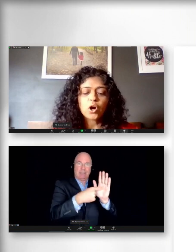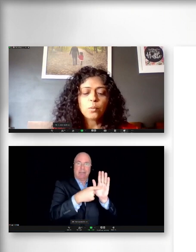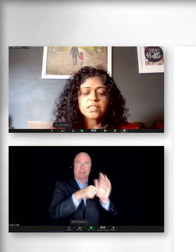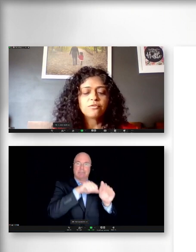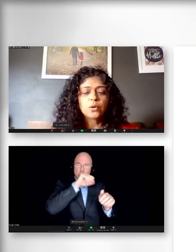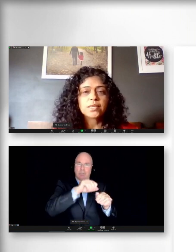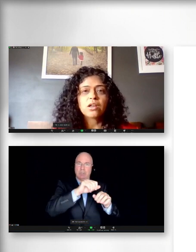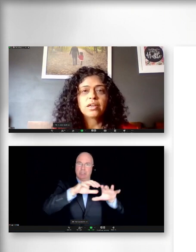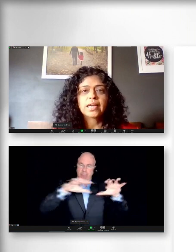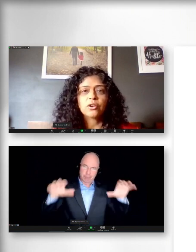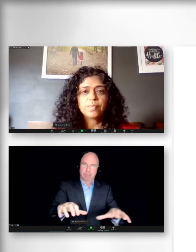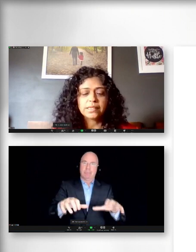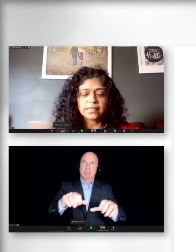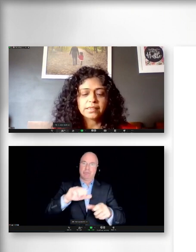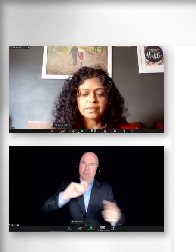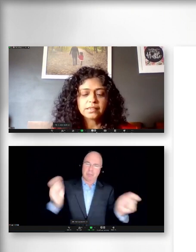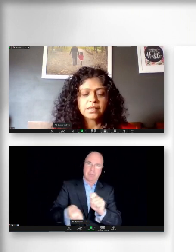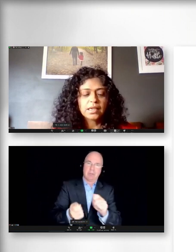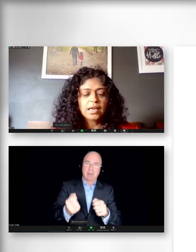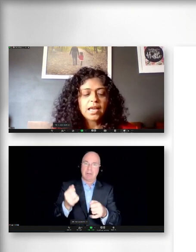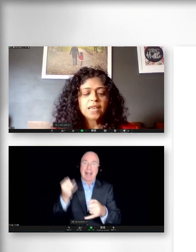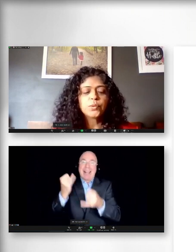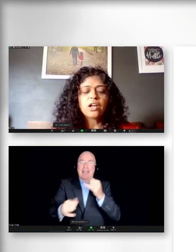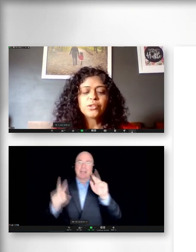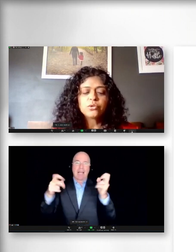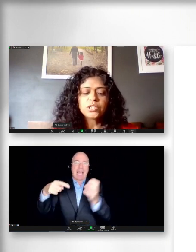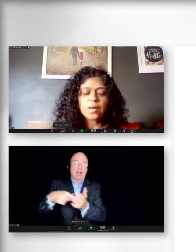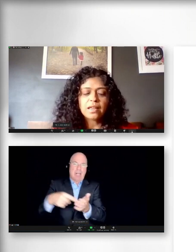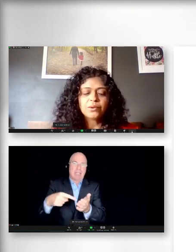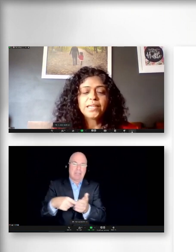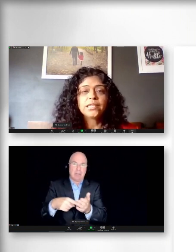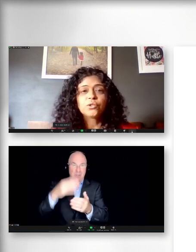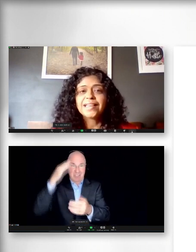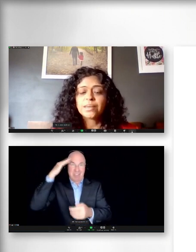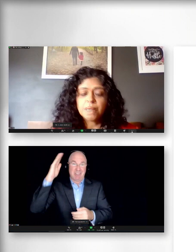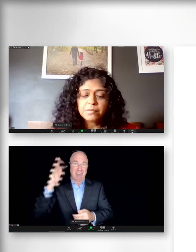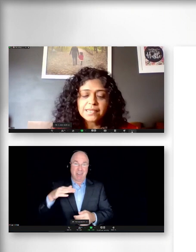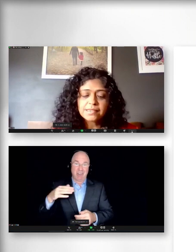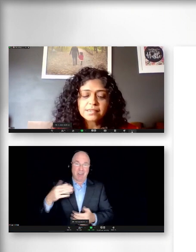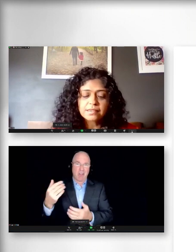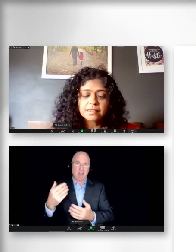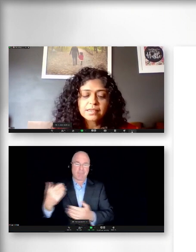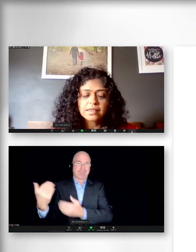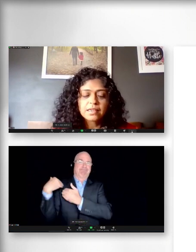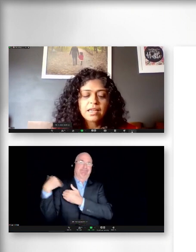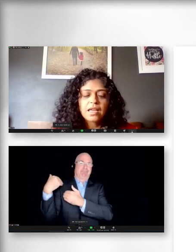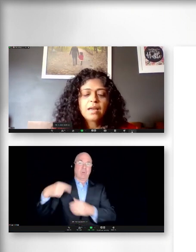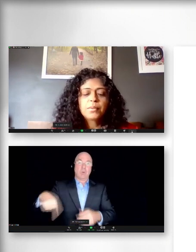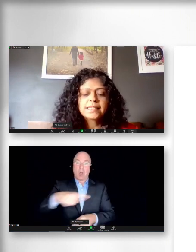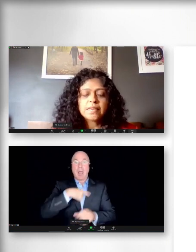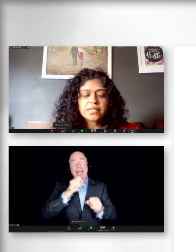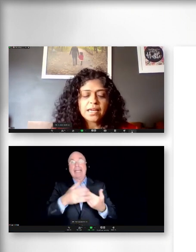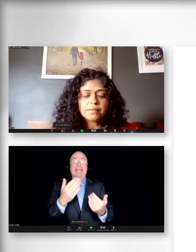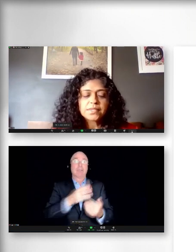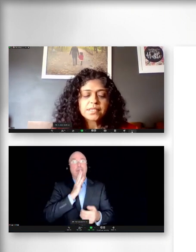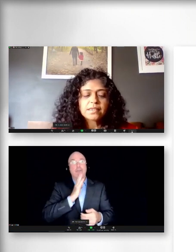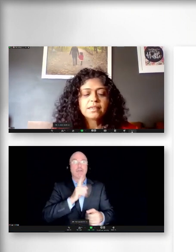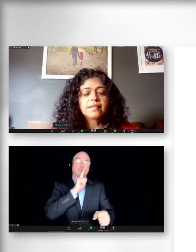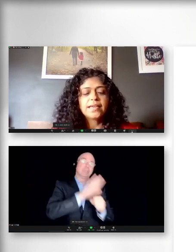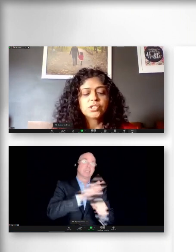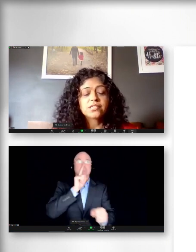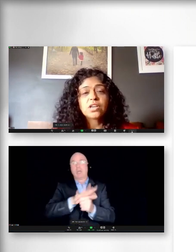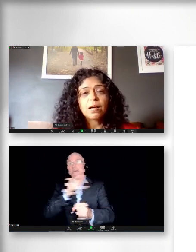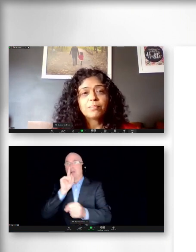Lastly, we are hoping to focus on accountability. As we all know too well, we can create commitments, but